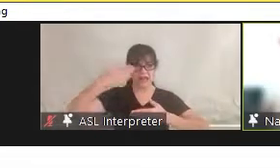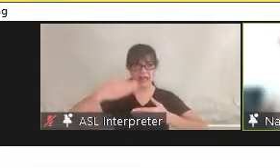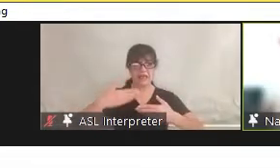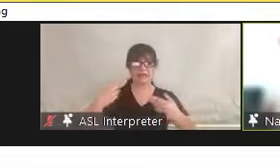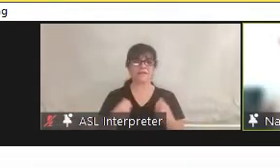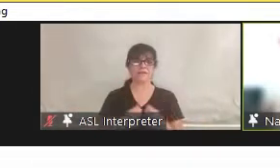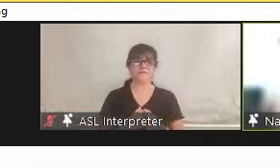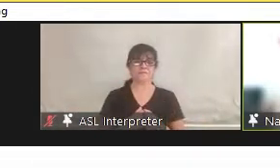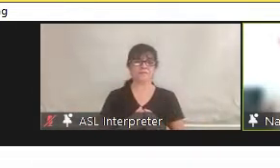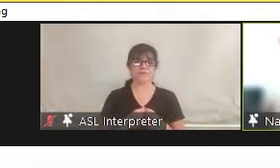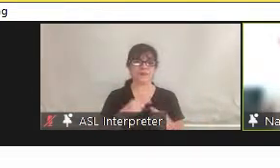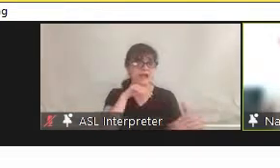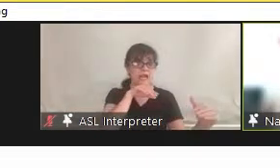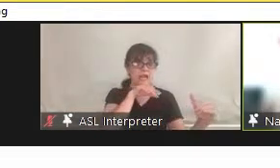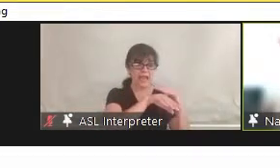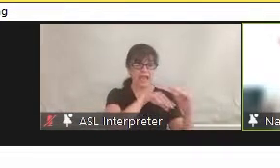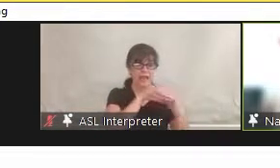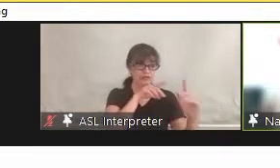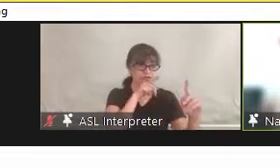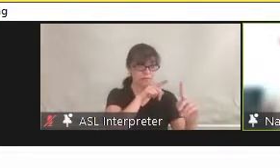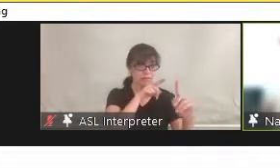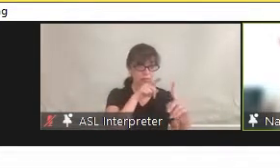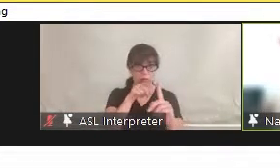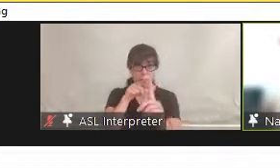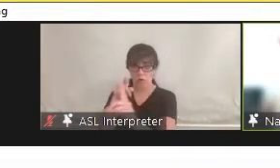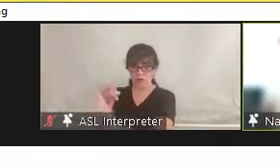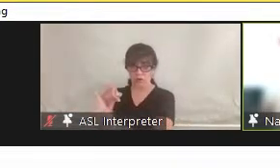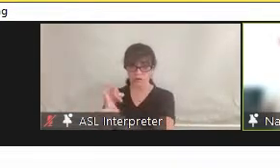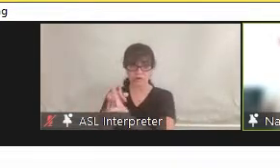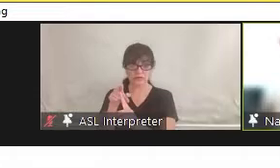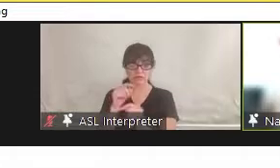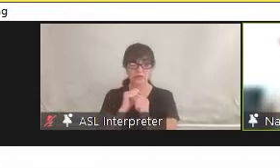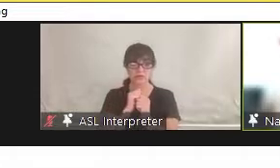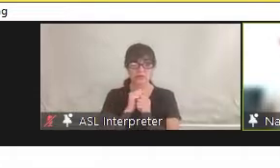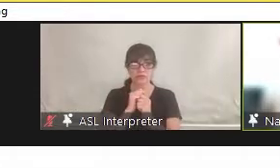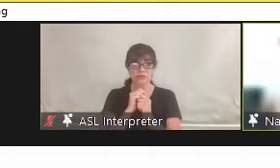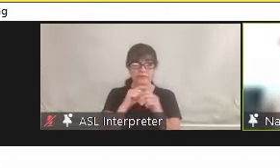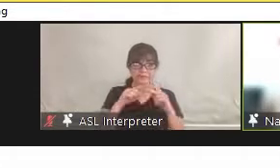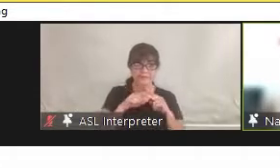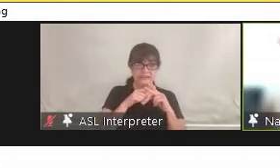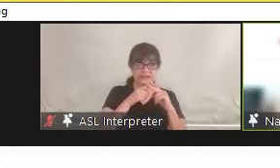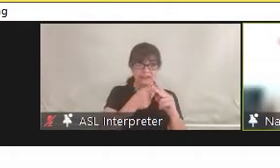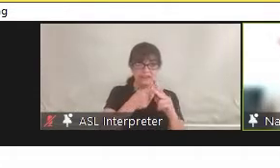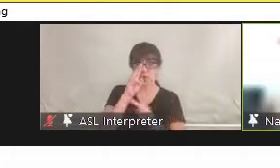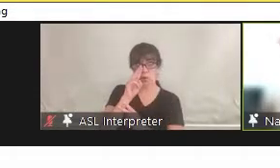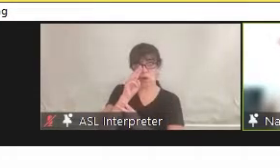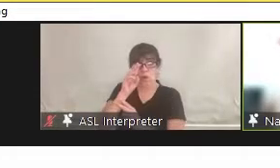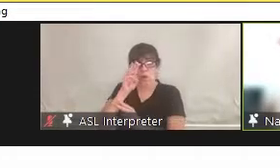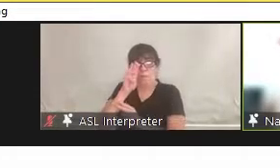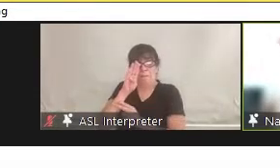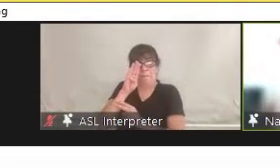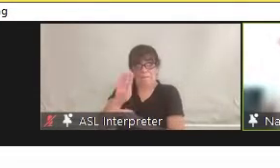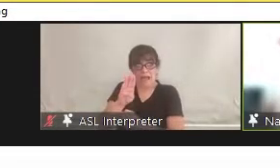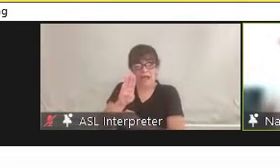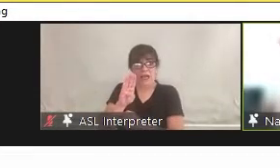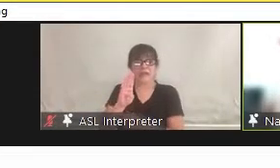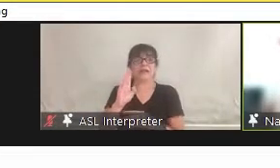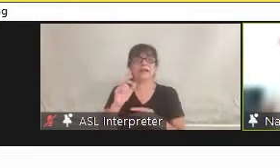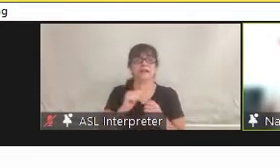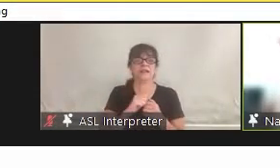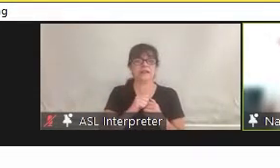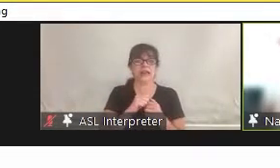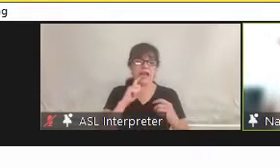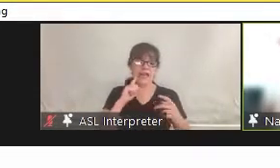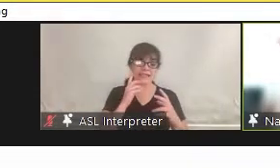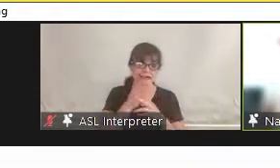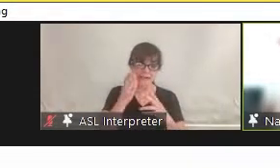entry points that have emerged from actual World Bank DRM operations and